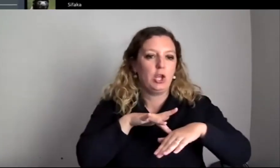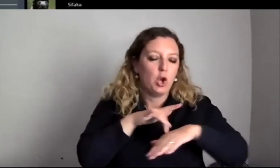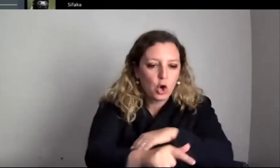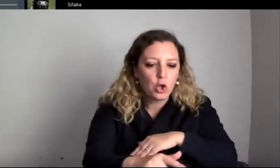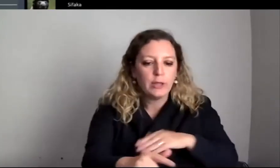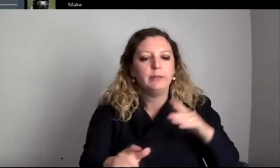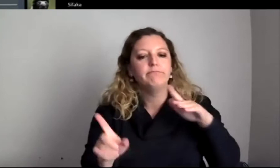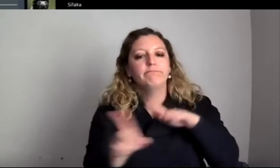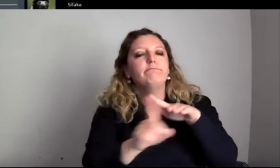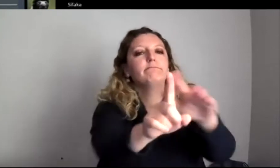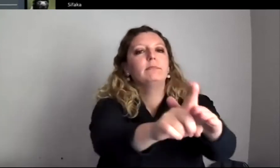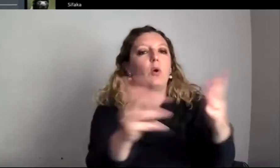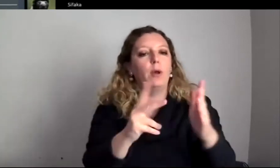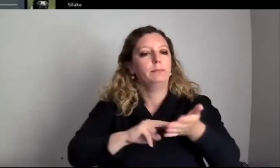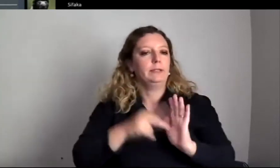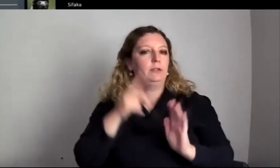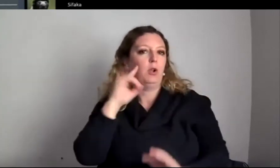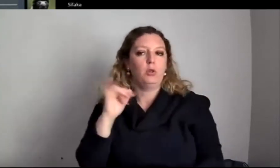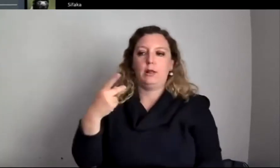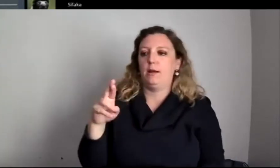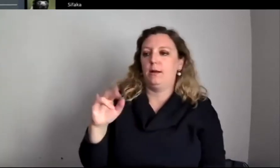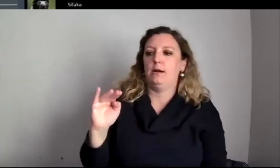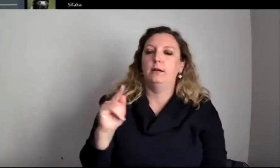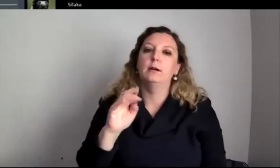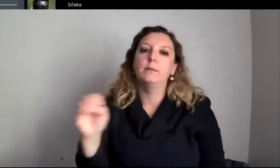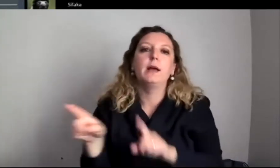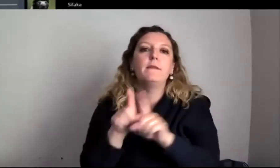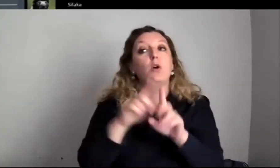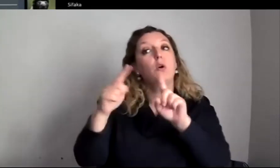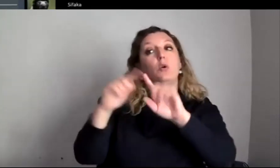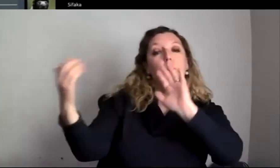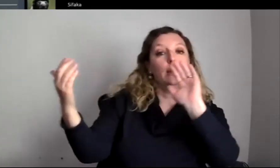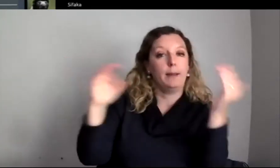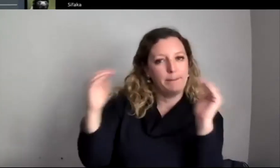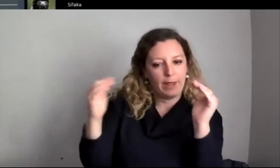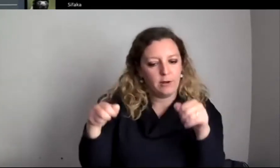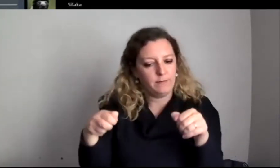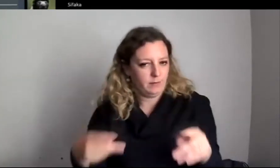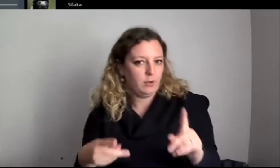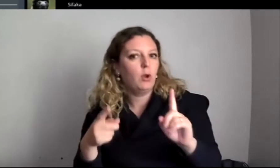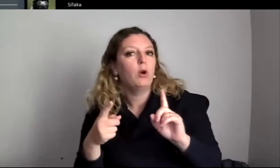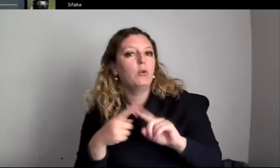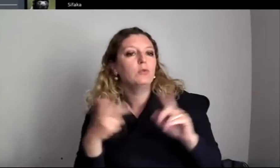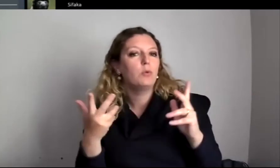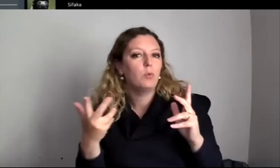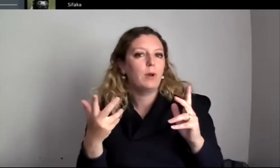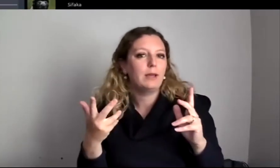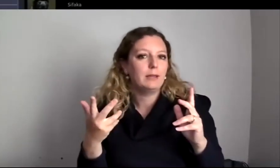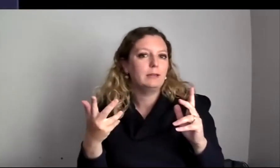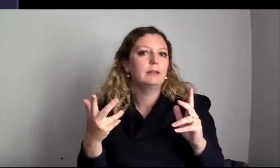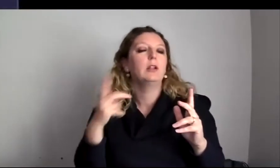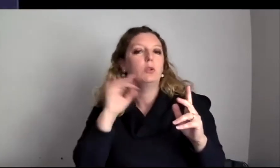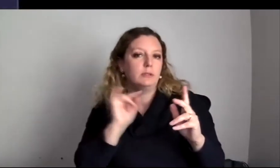of what it means to be a primate, and then also allows us a comparative opportunity to look at what it means to be a